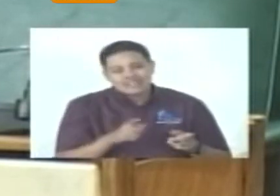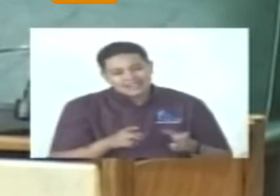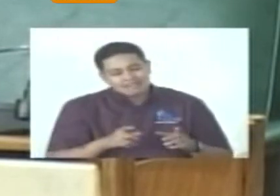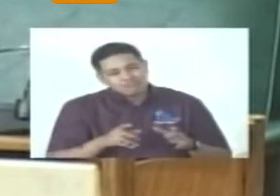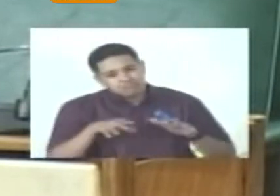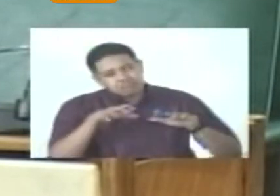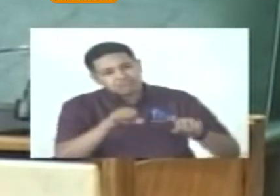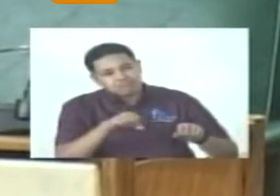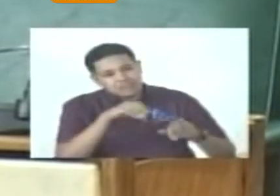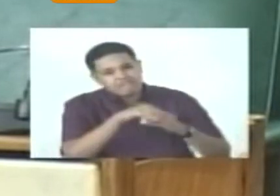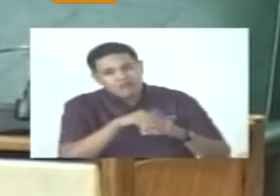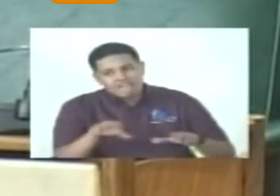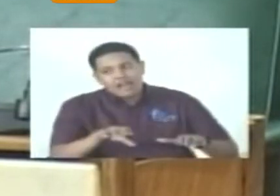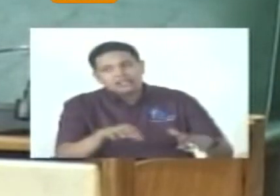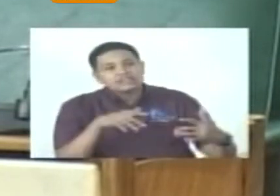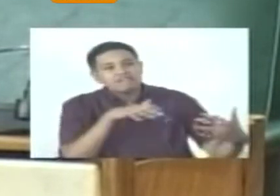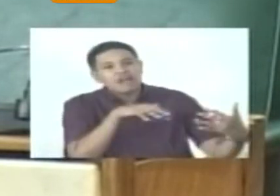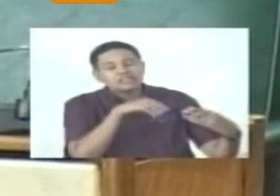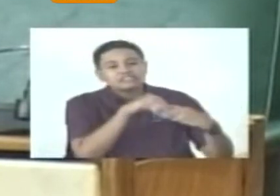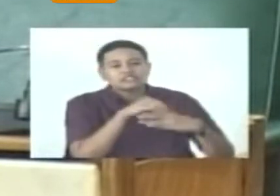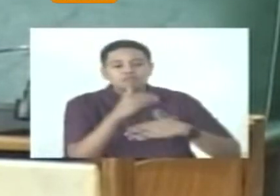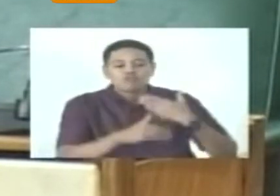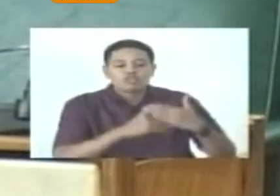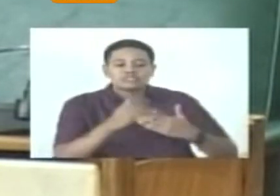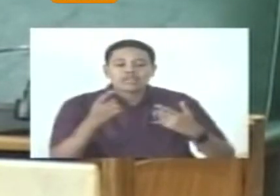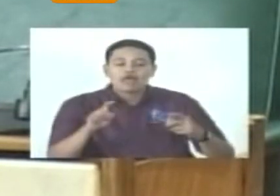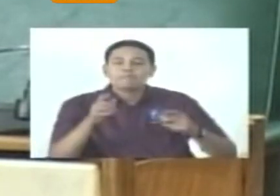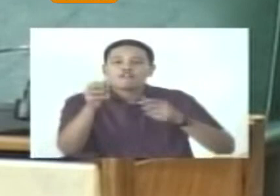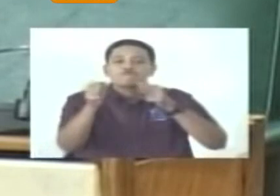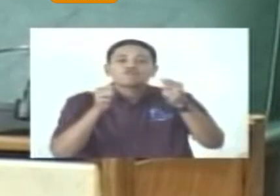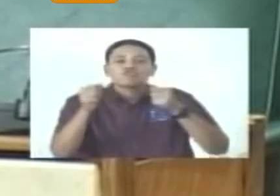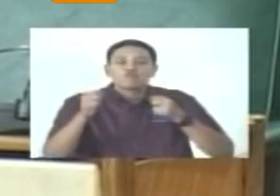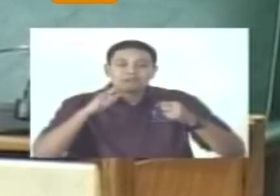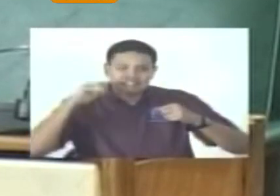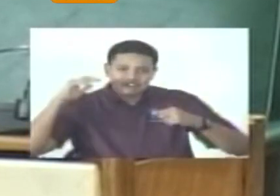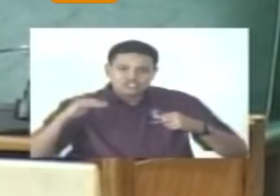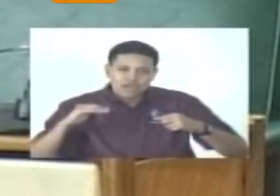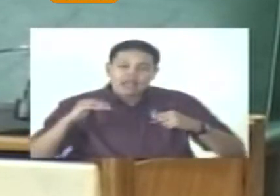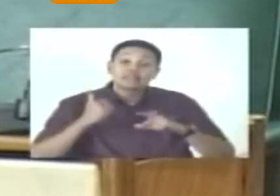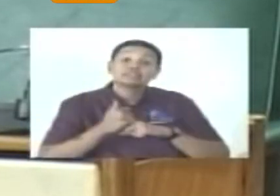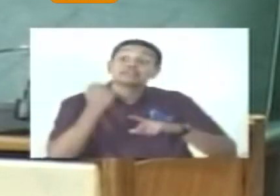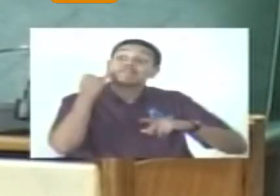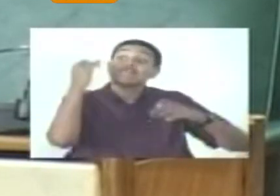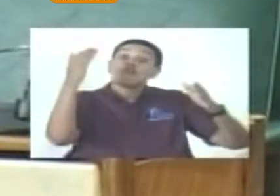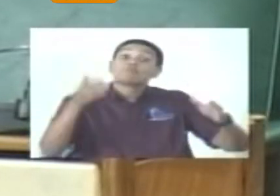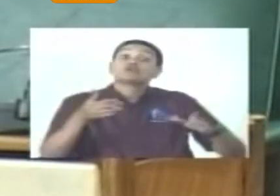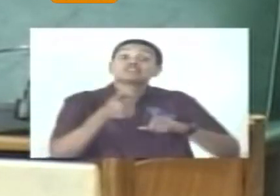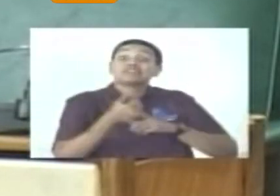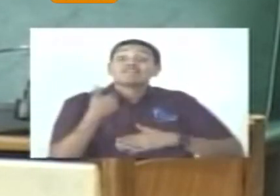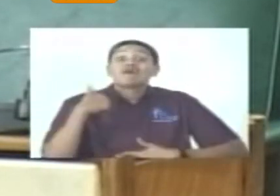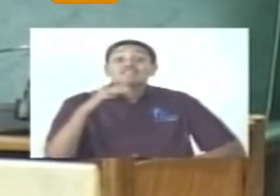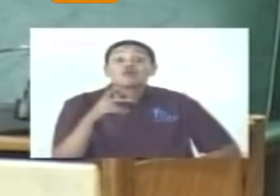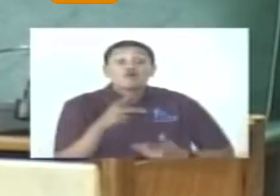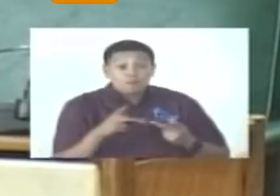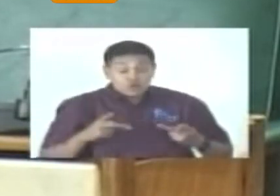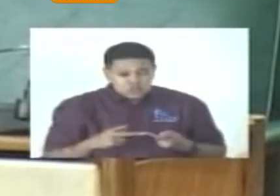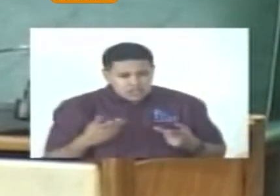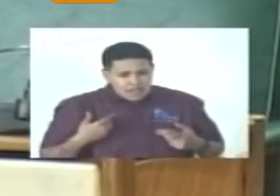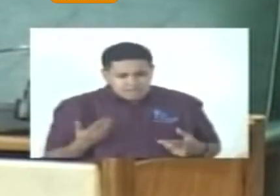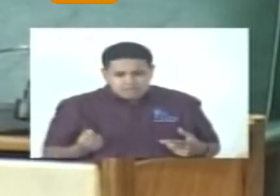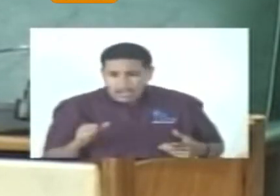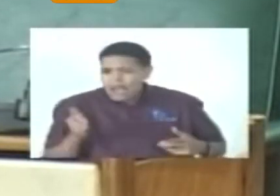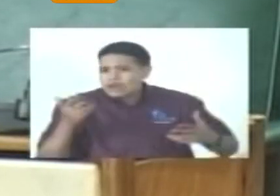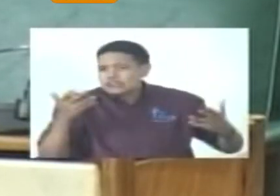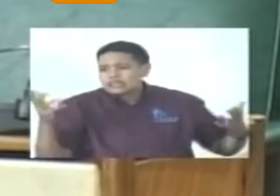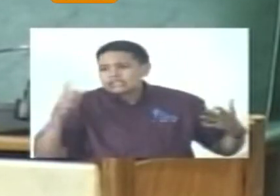of violence as a part of the process of recruitment of a child. If a person has in their possession any item